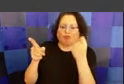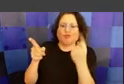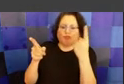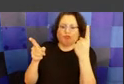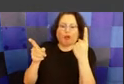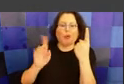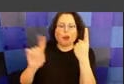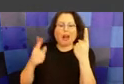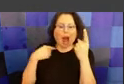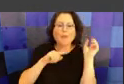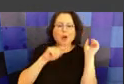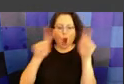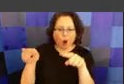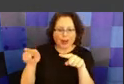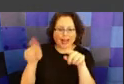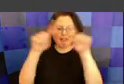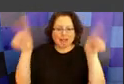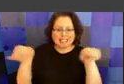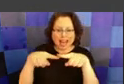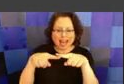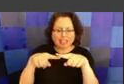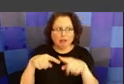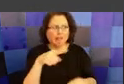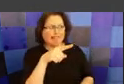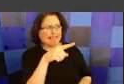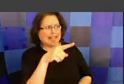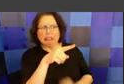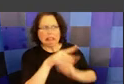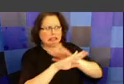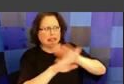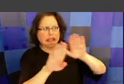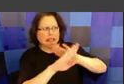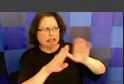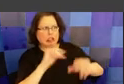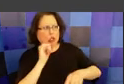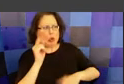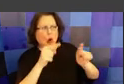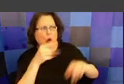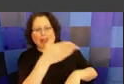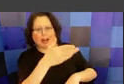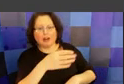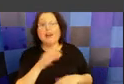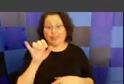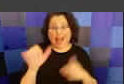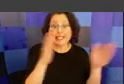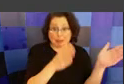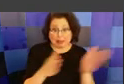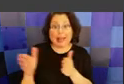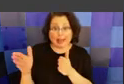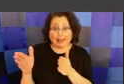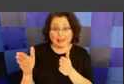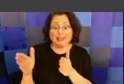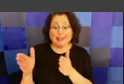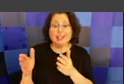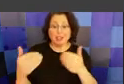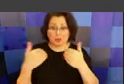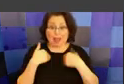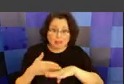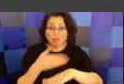go and where you're not supposed to be also. So that's definitely part of the plan to